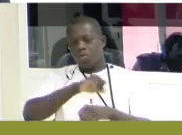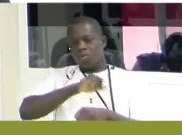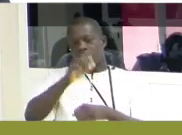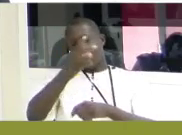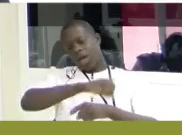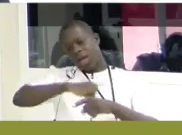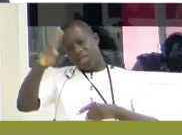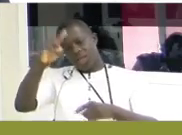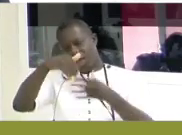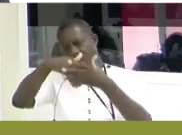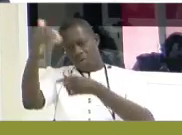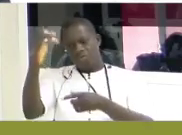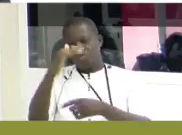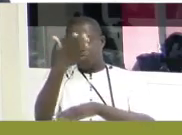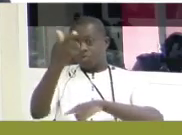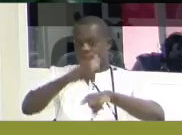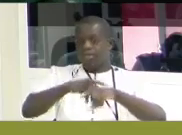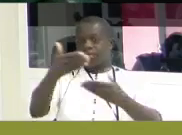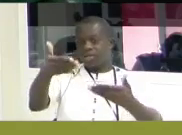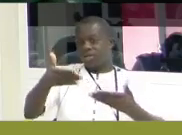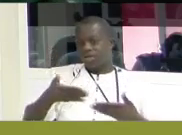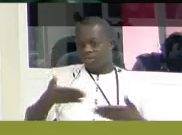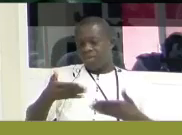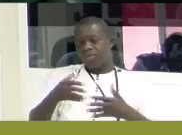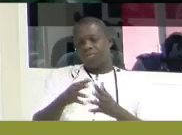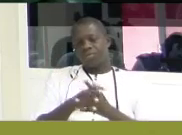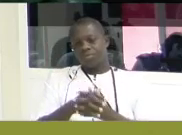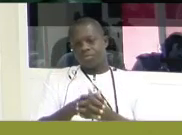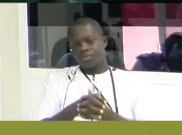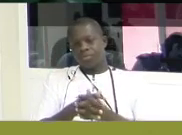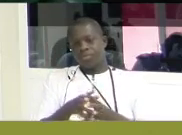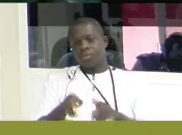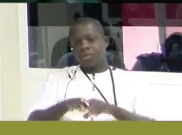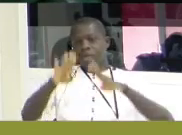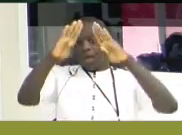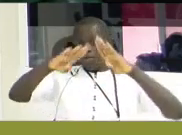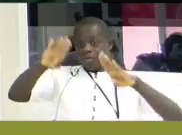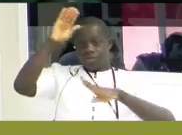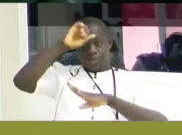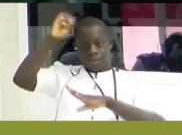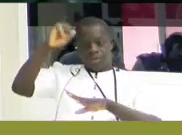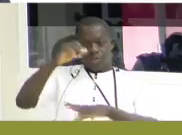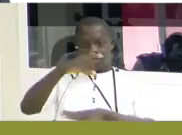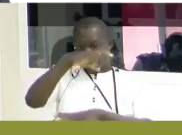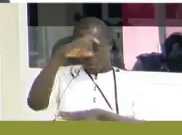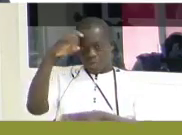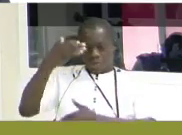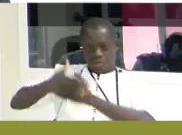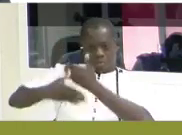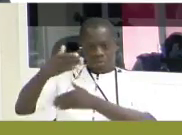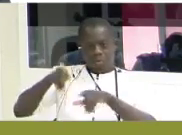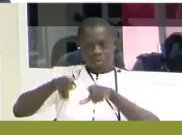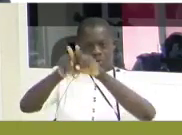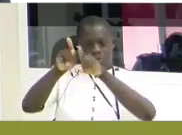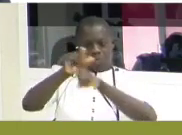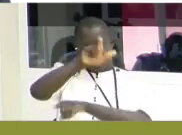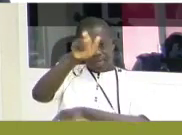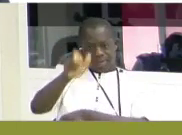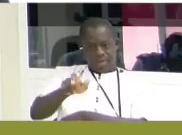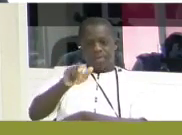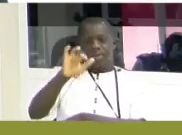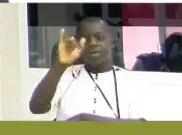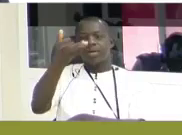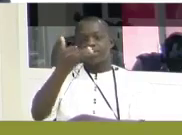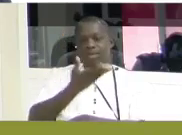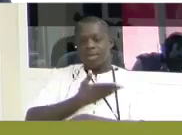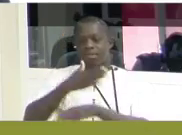As State House correspondent at the time, were you working closely with anyone at the State House? Yes, because there is this press office, which was